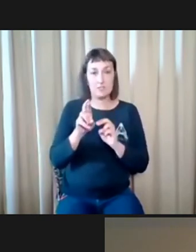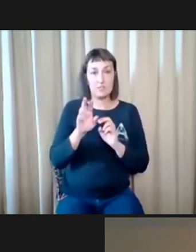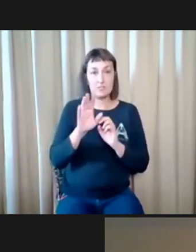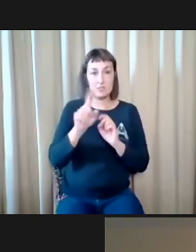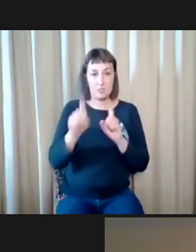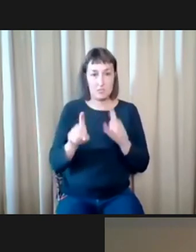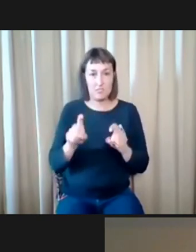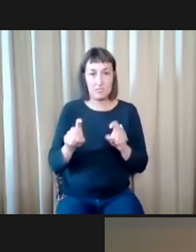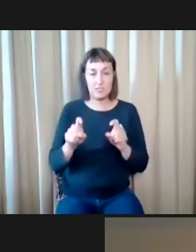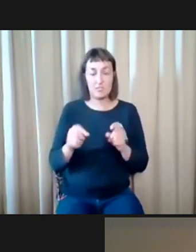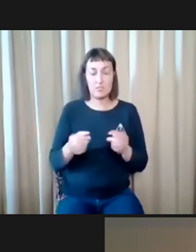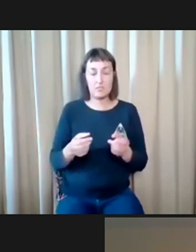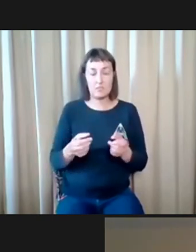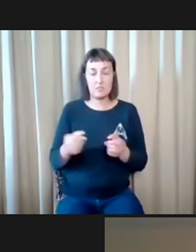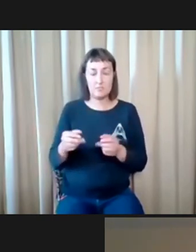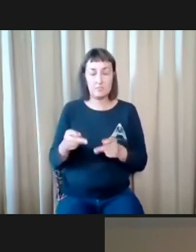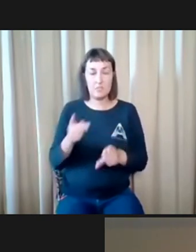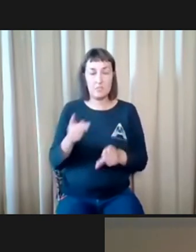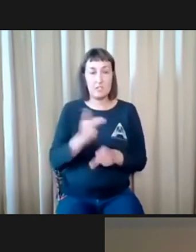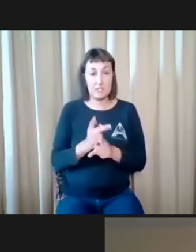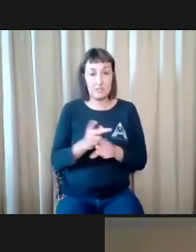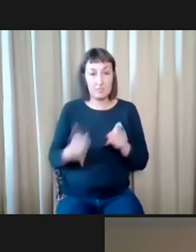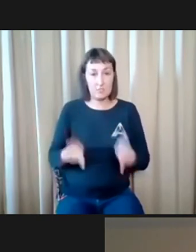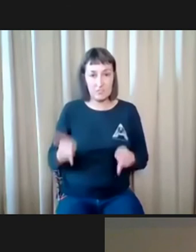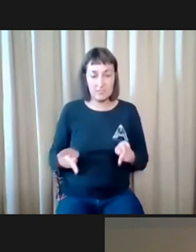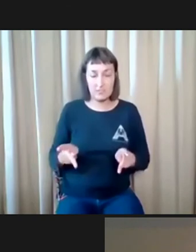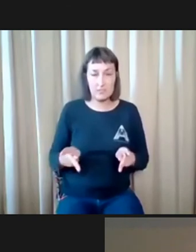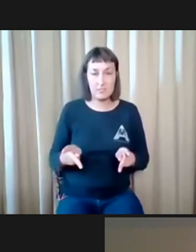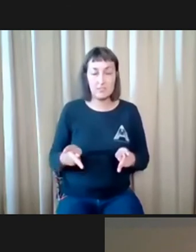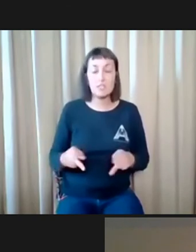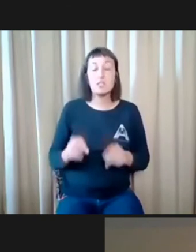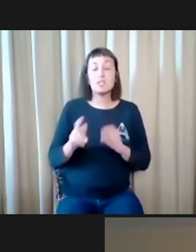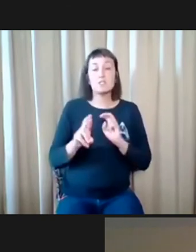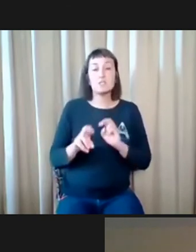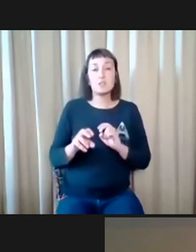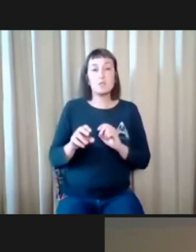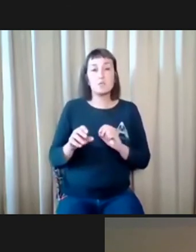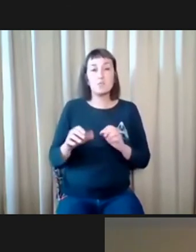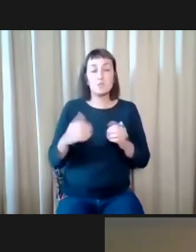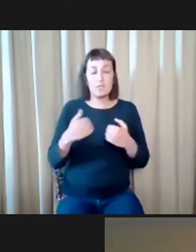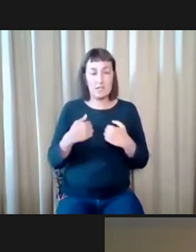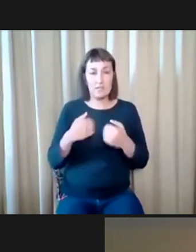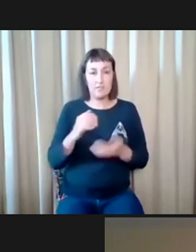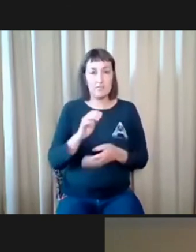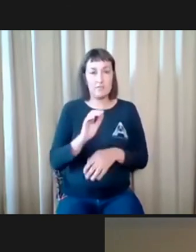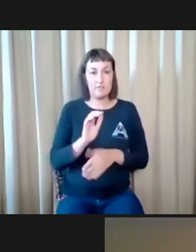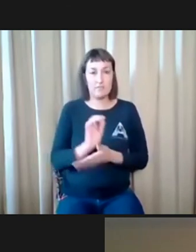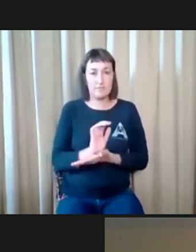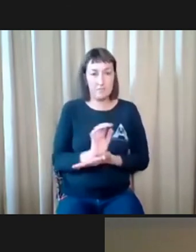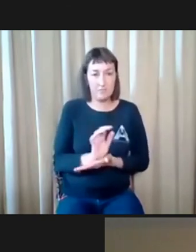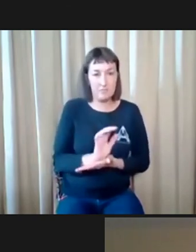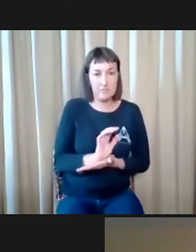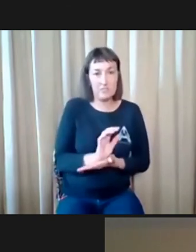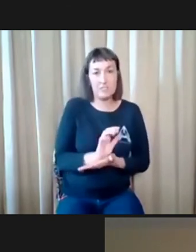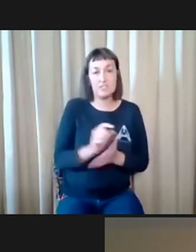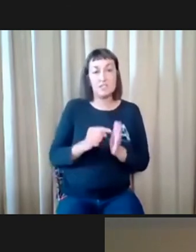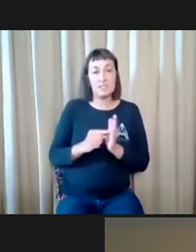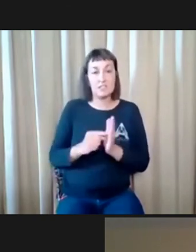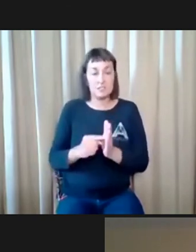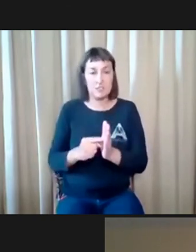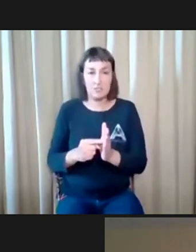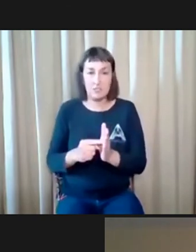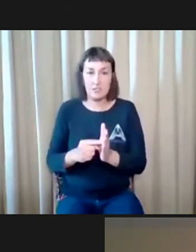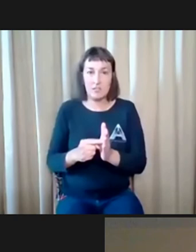share that we have a new film that will be coming out, produced by some National Geographic producers. And